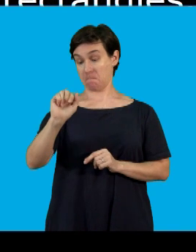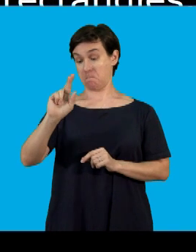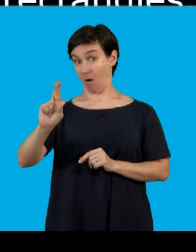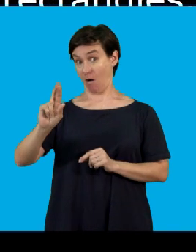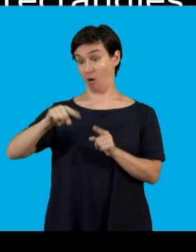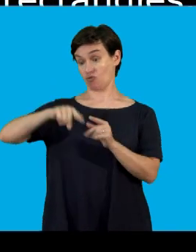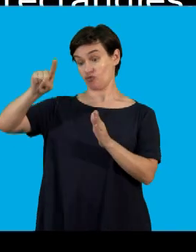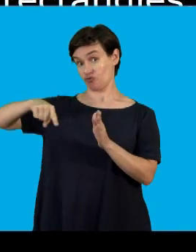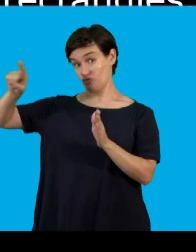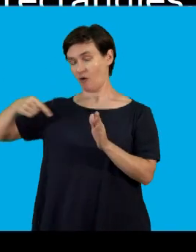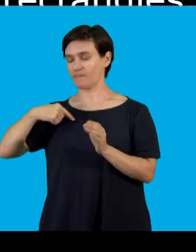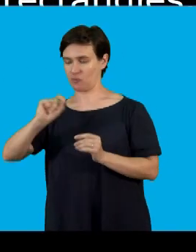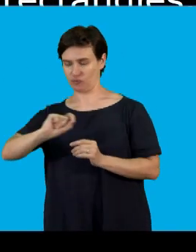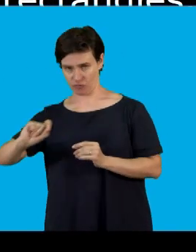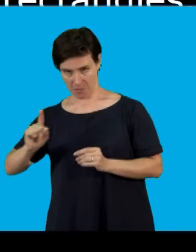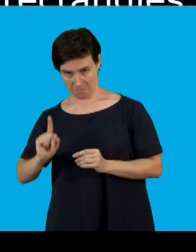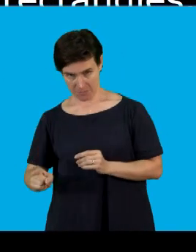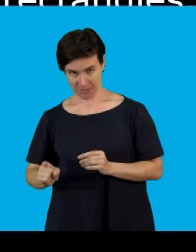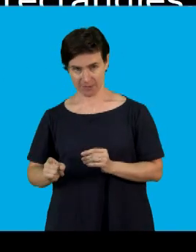Let's do this, just fix it.